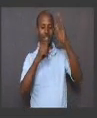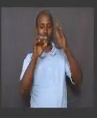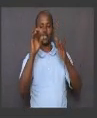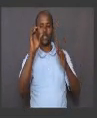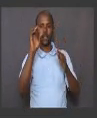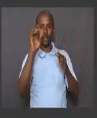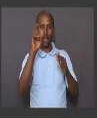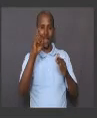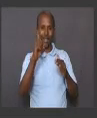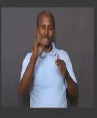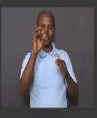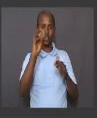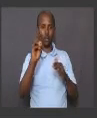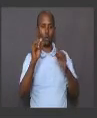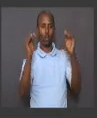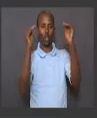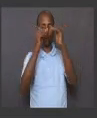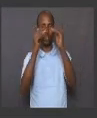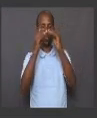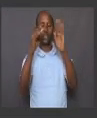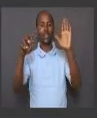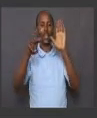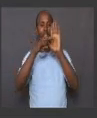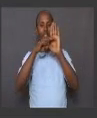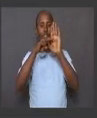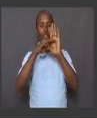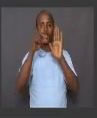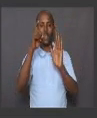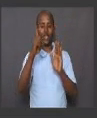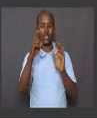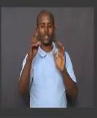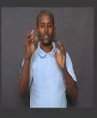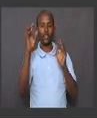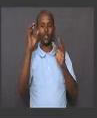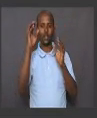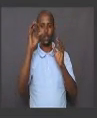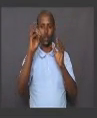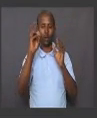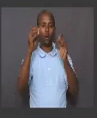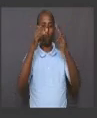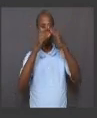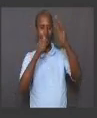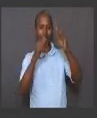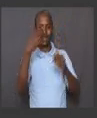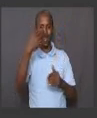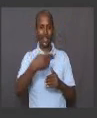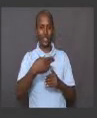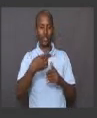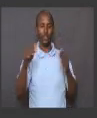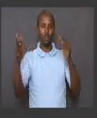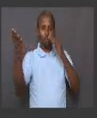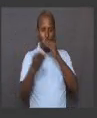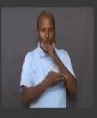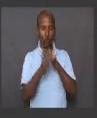x0 equals negative x0 minus h